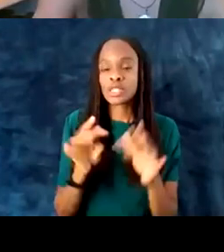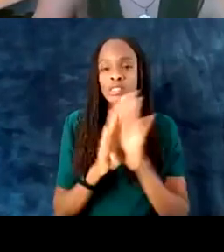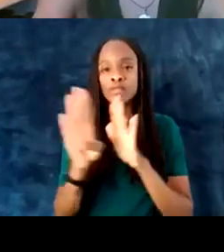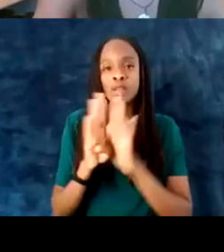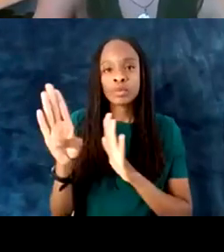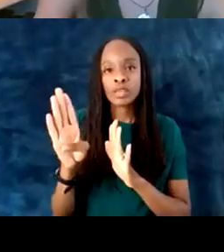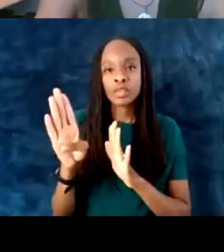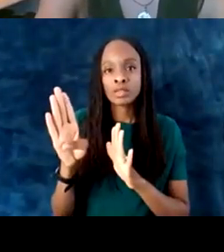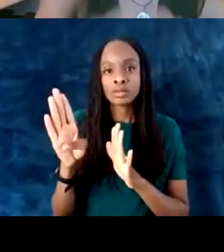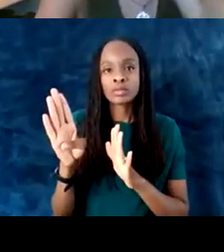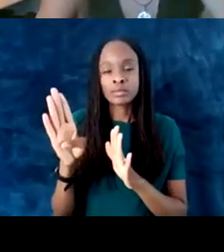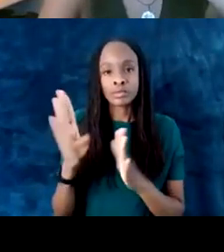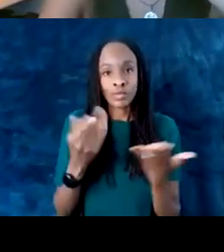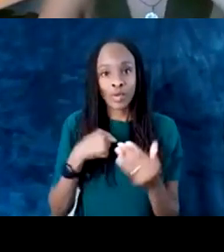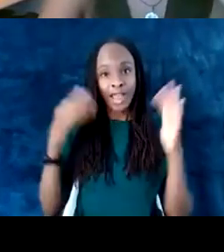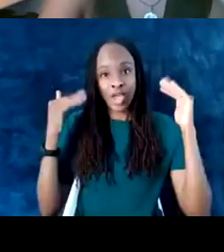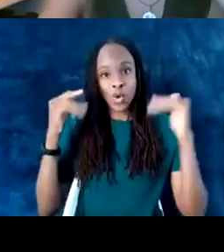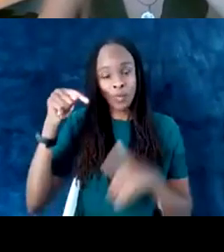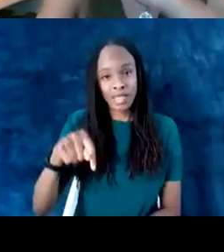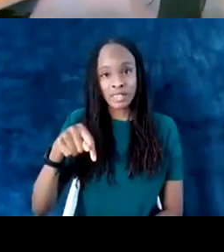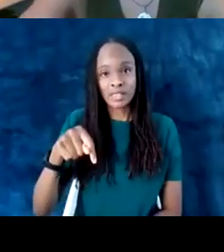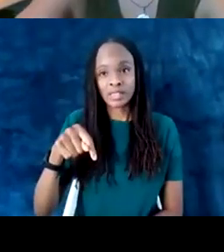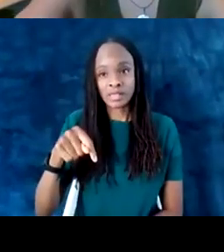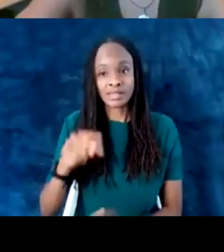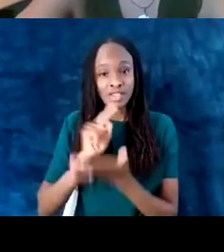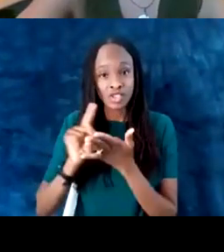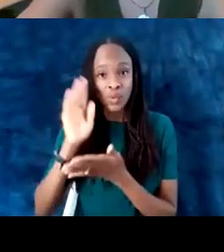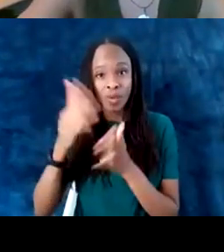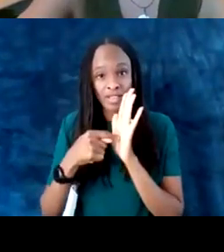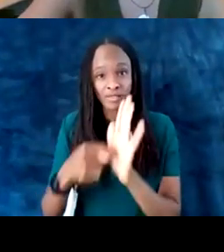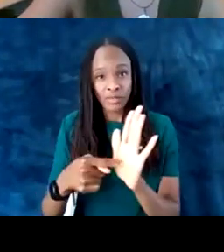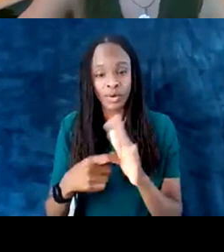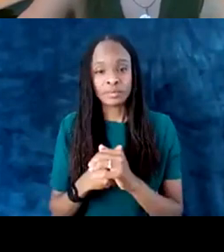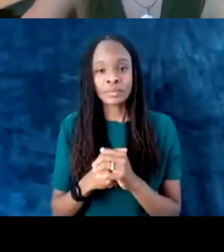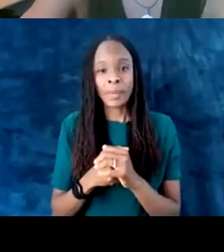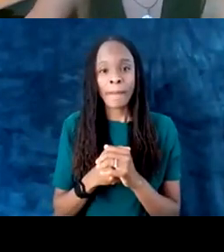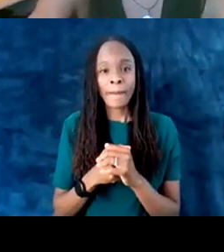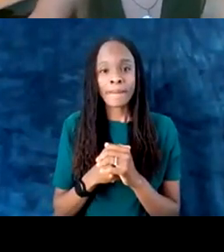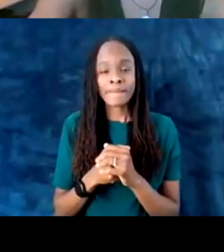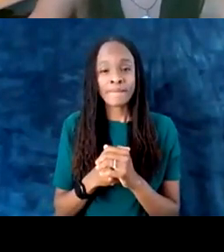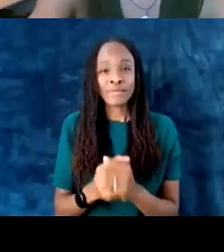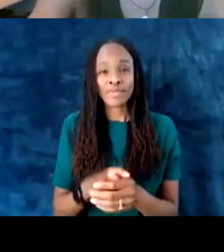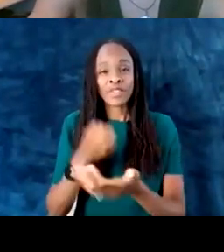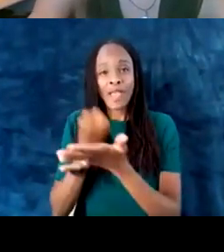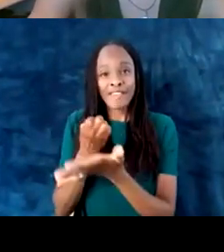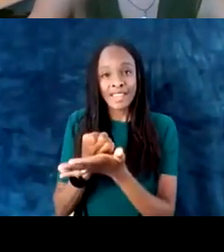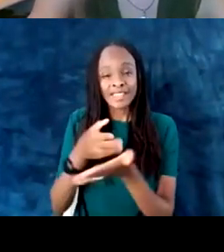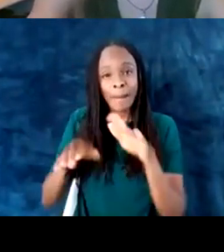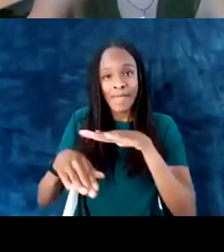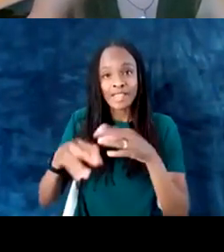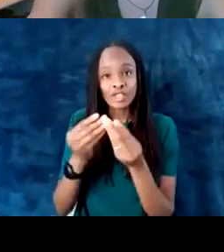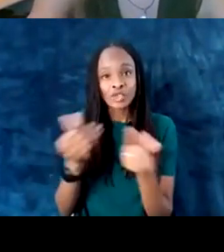developing, in terms of what I hope this study will inform are really evidence-based solutions to